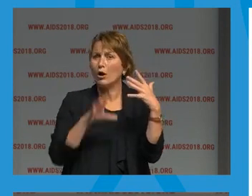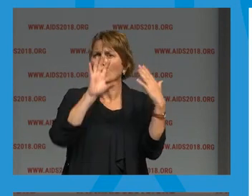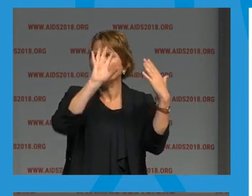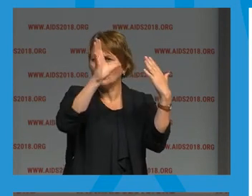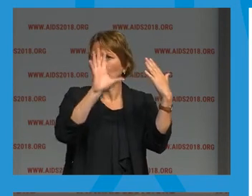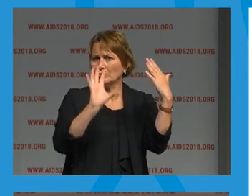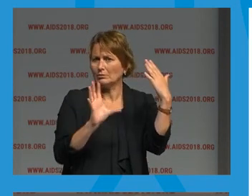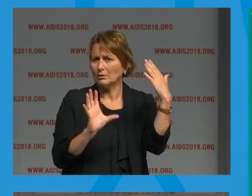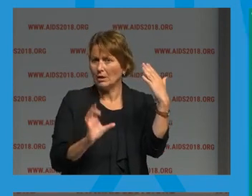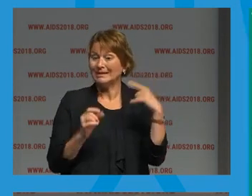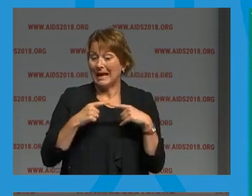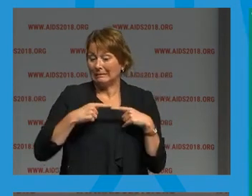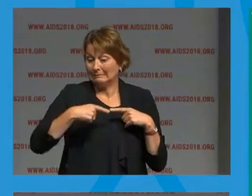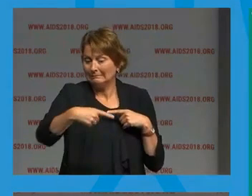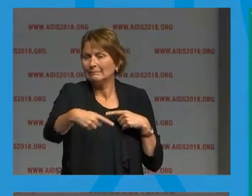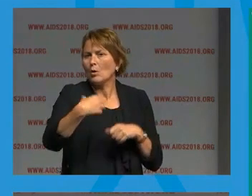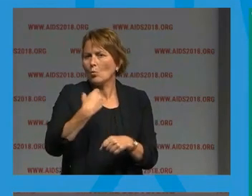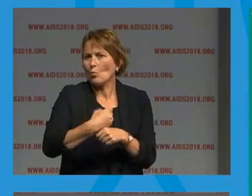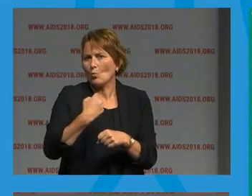done.